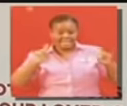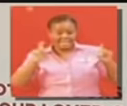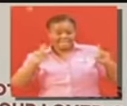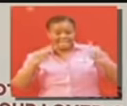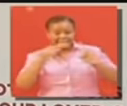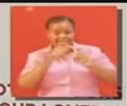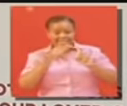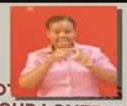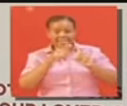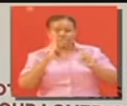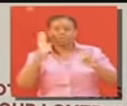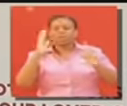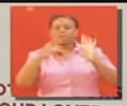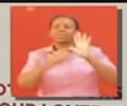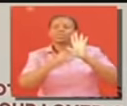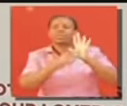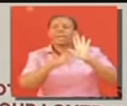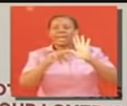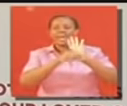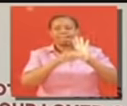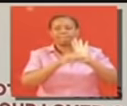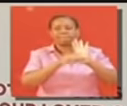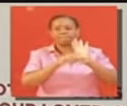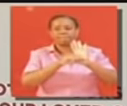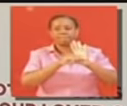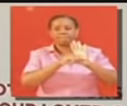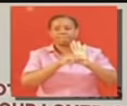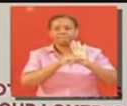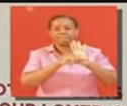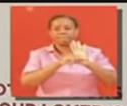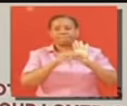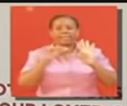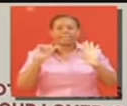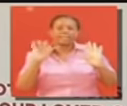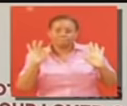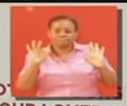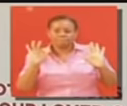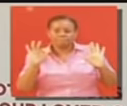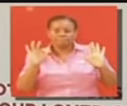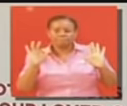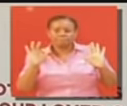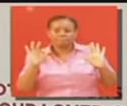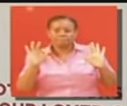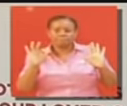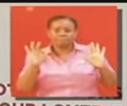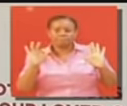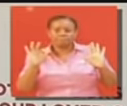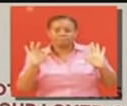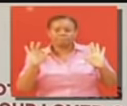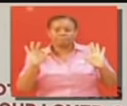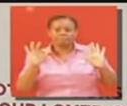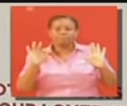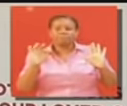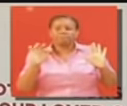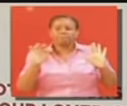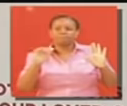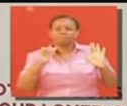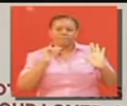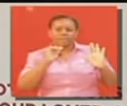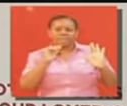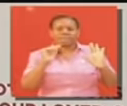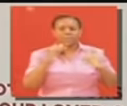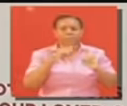this antibody test that we're looking at, I think, only begins to show positivity between 10 and 14 days after you